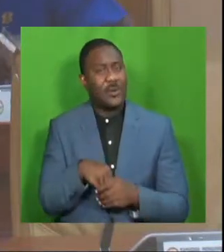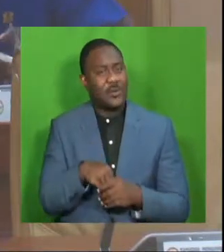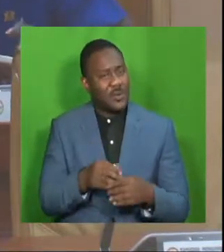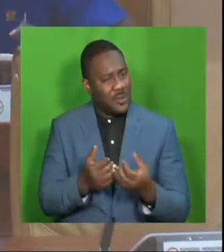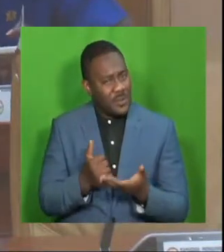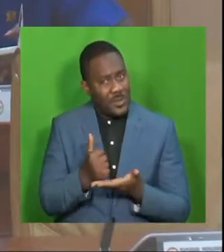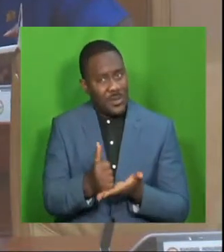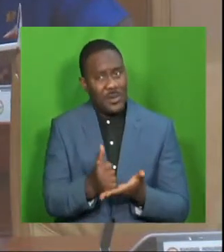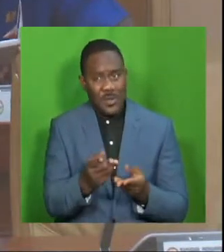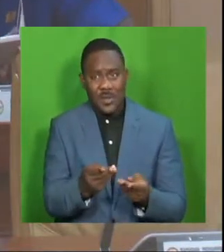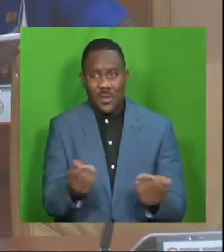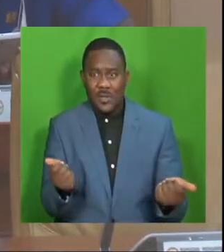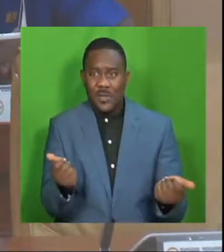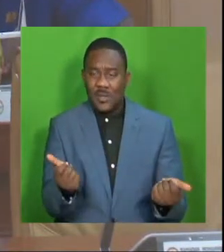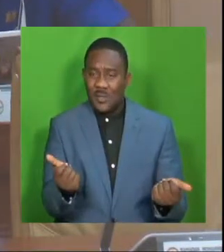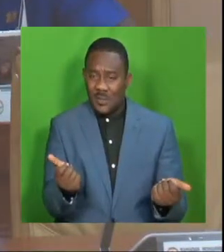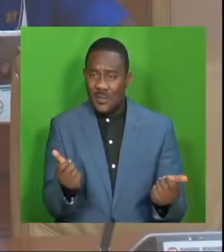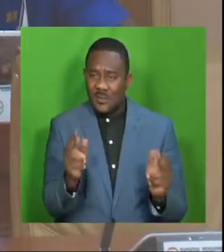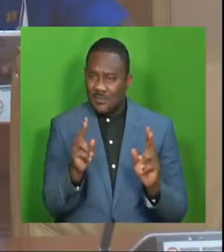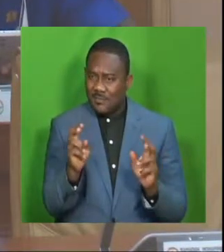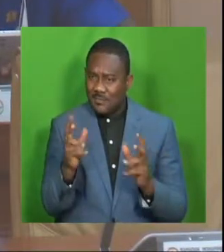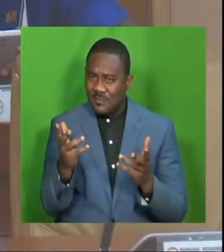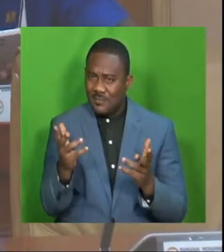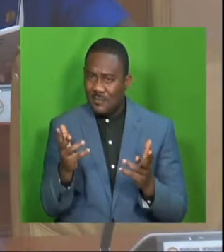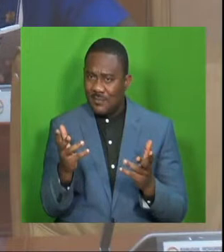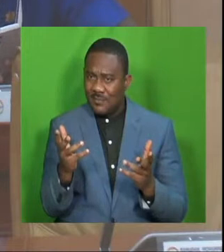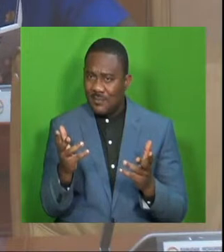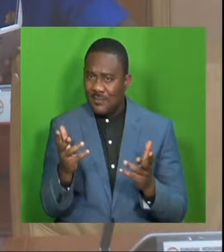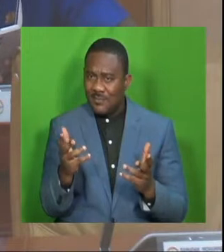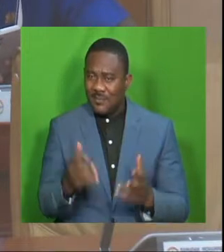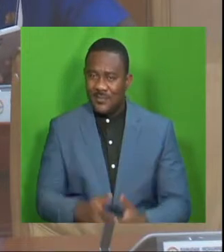the issues. Mr. Speaker, I think that it's an answer to.